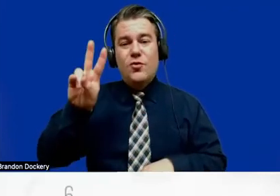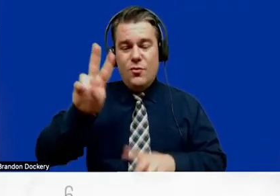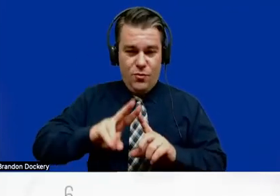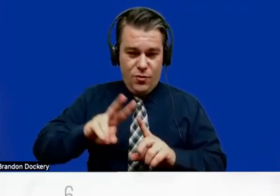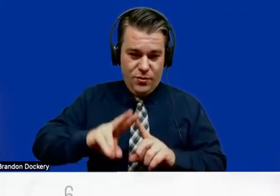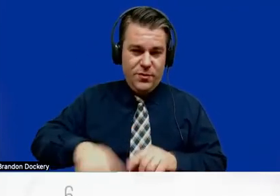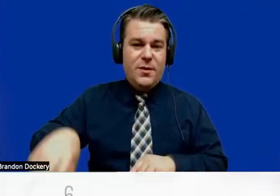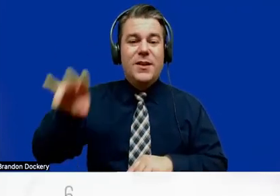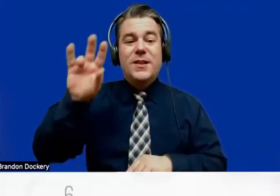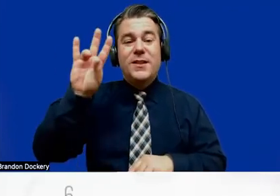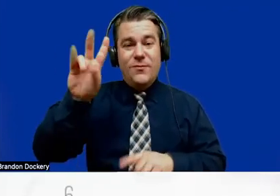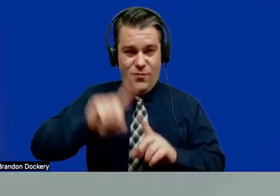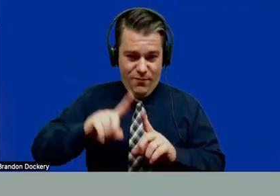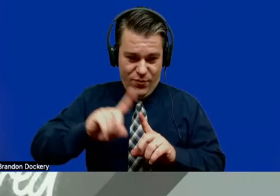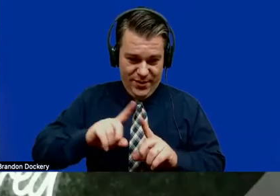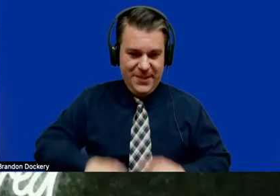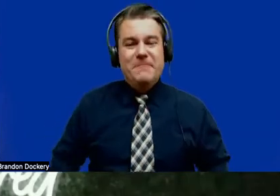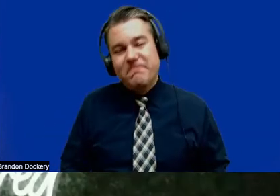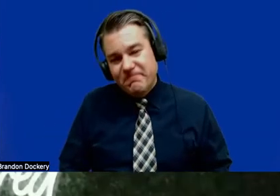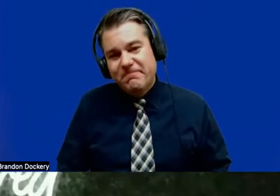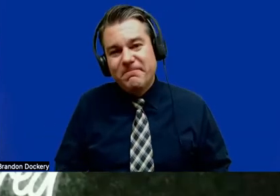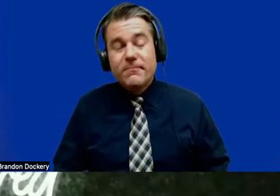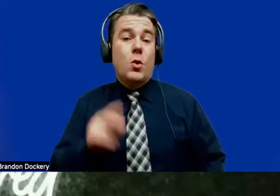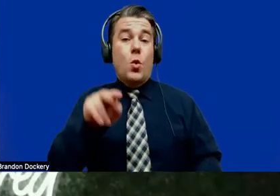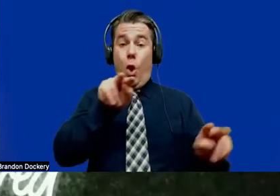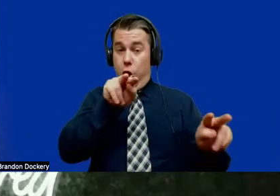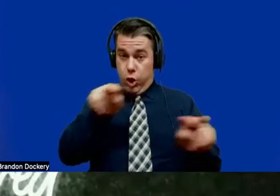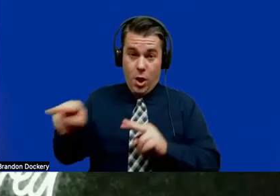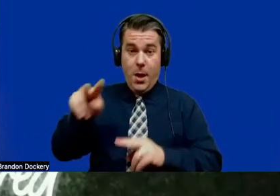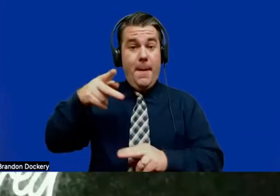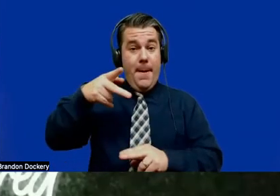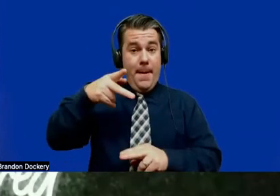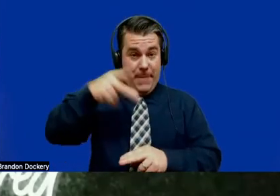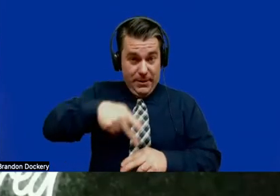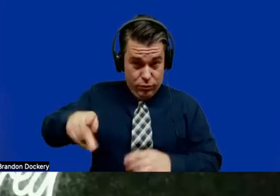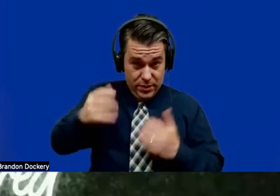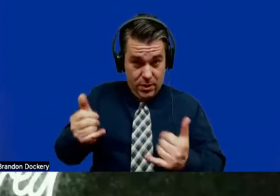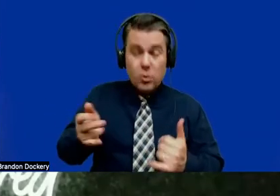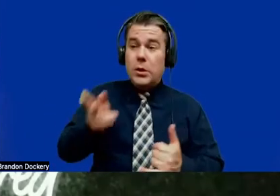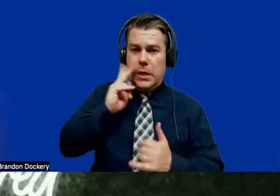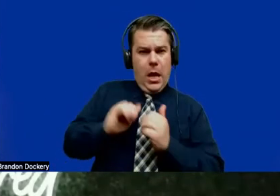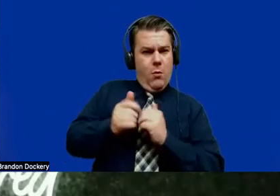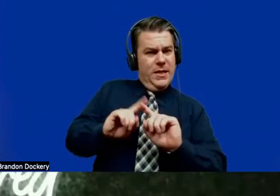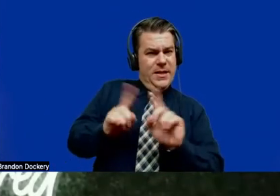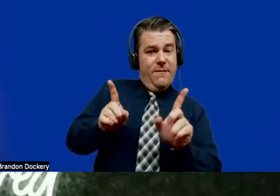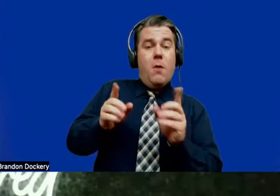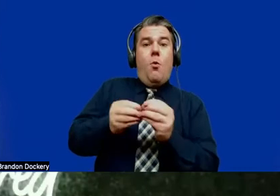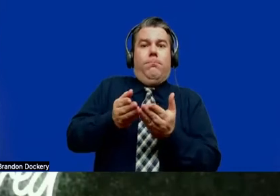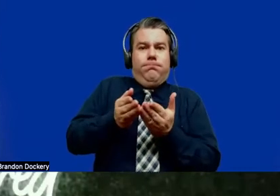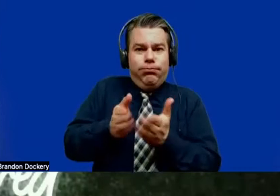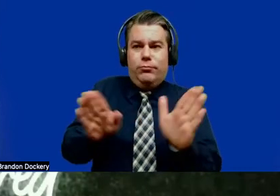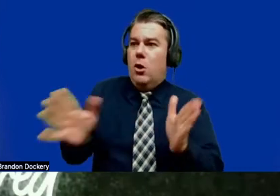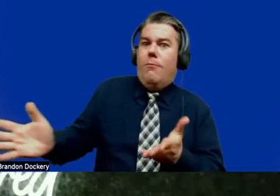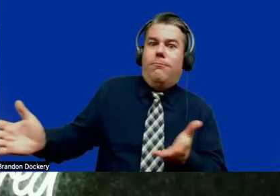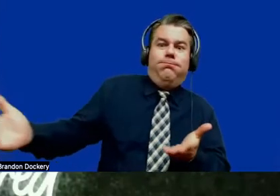and 7 is worth 1 point. So when you look at the Plexus points now, you can see how it's different and how they've expanded the